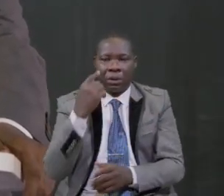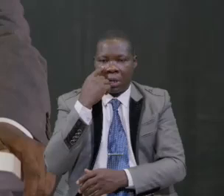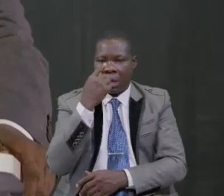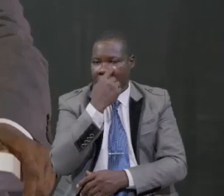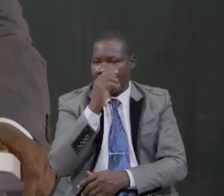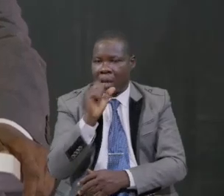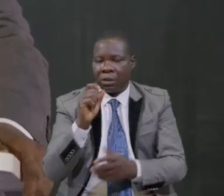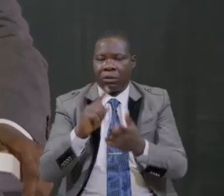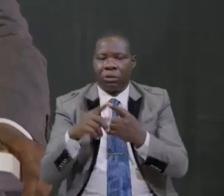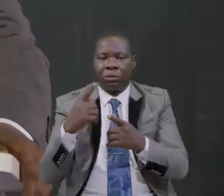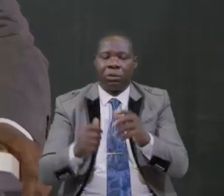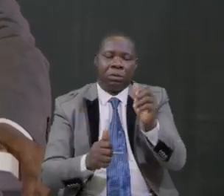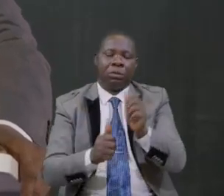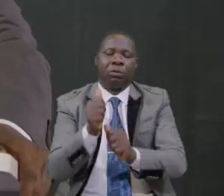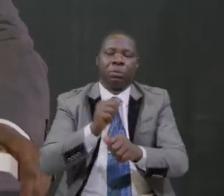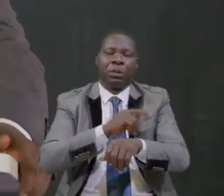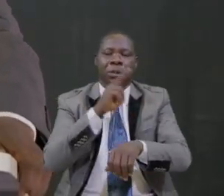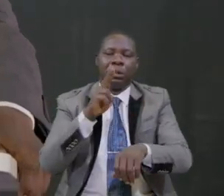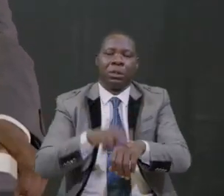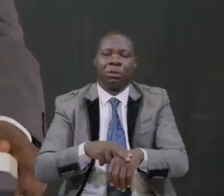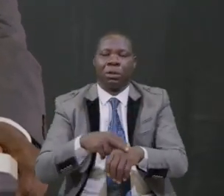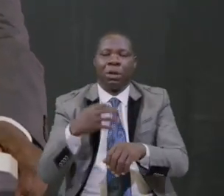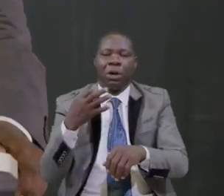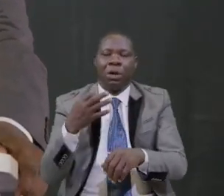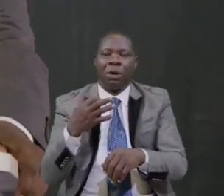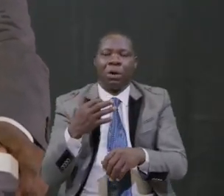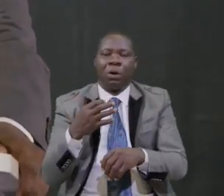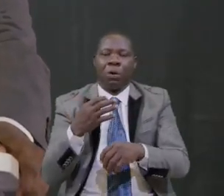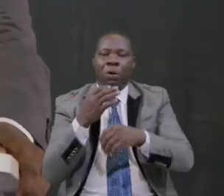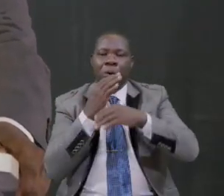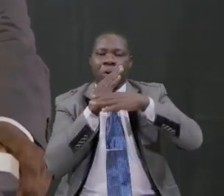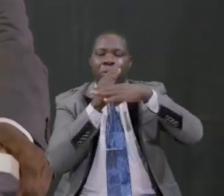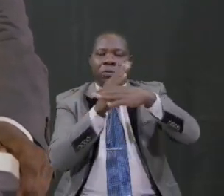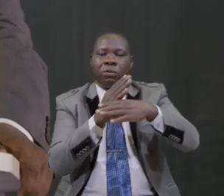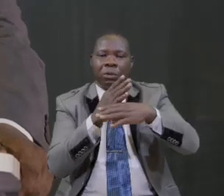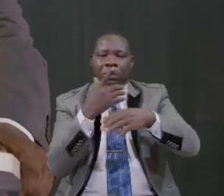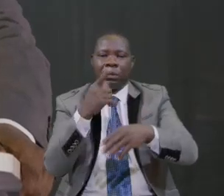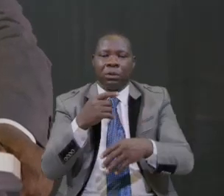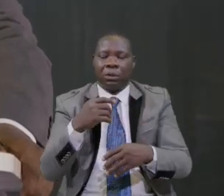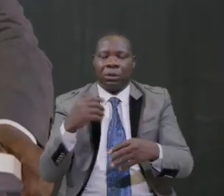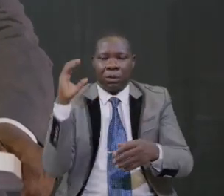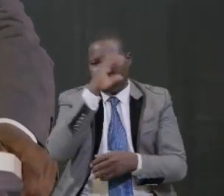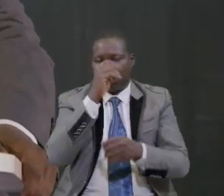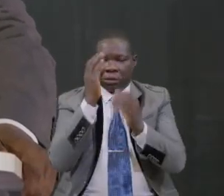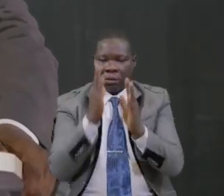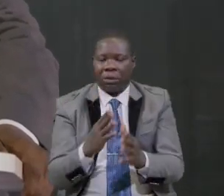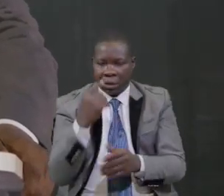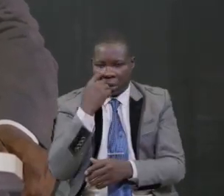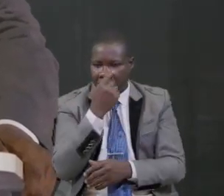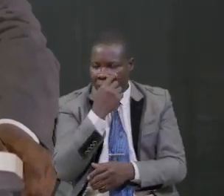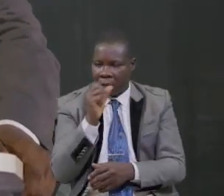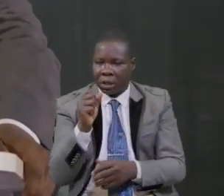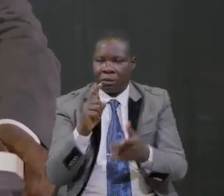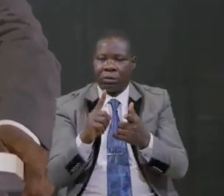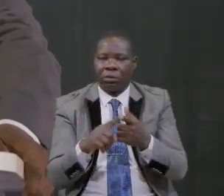supernatural, obstruct the stranger's eyes to self. Open the